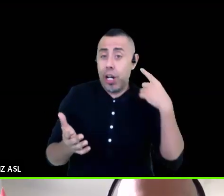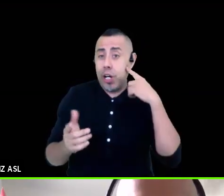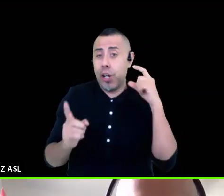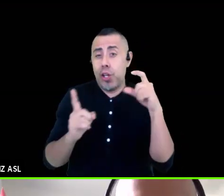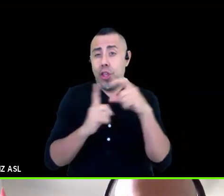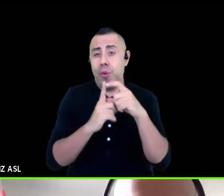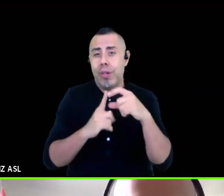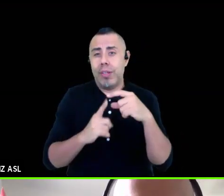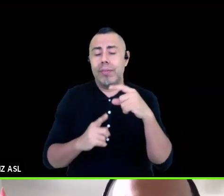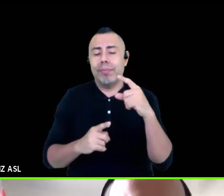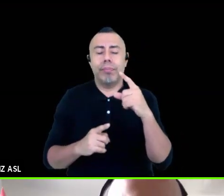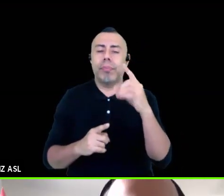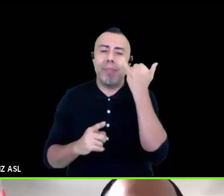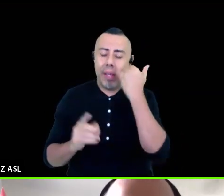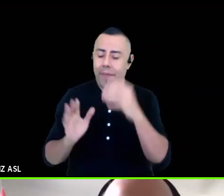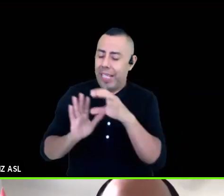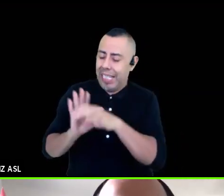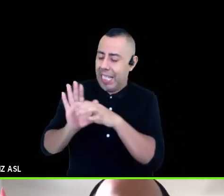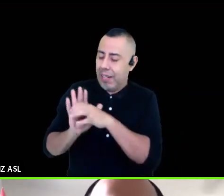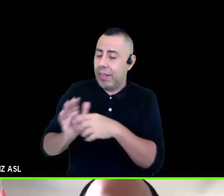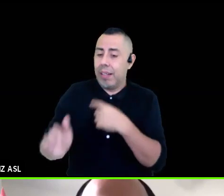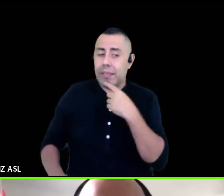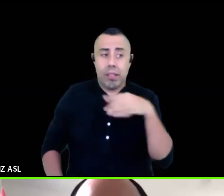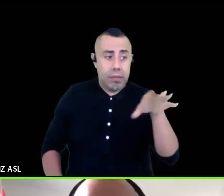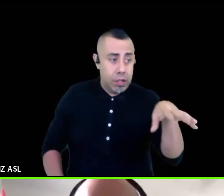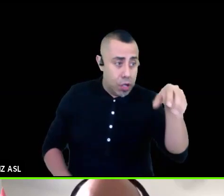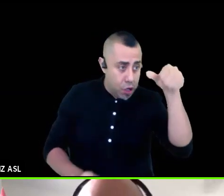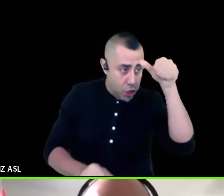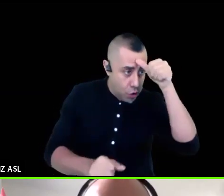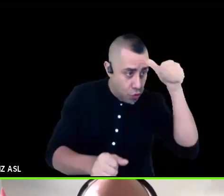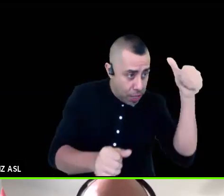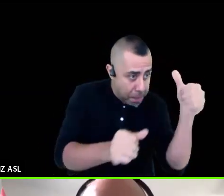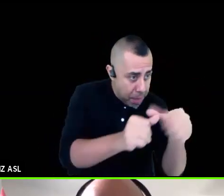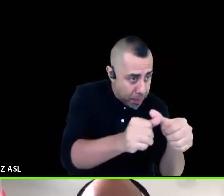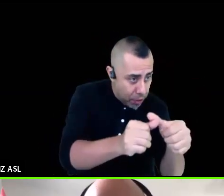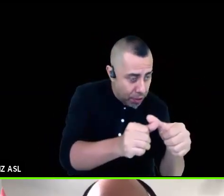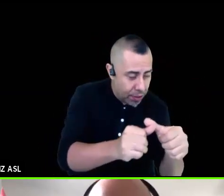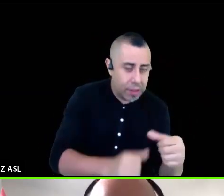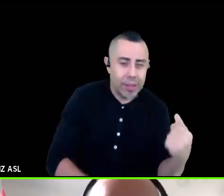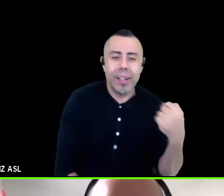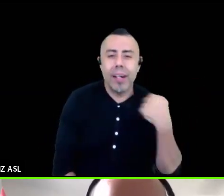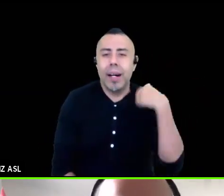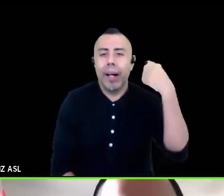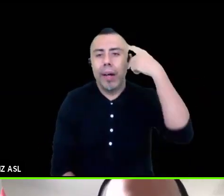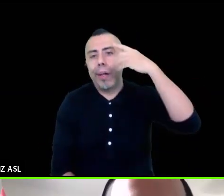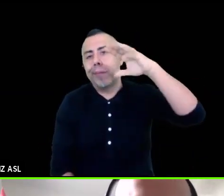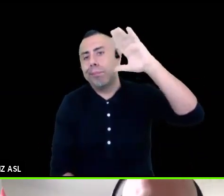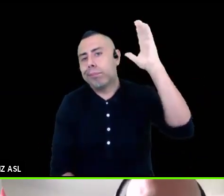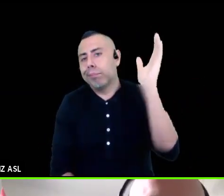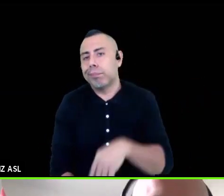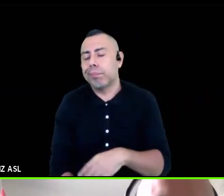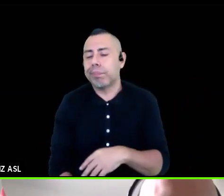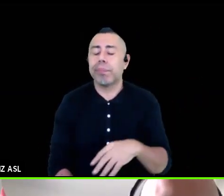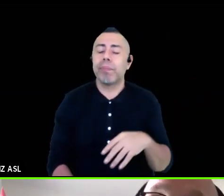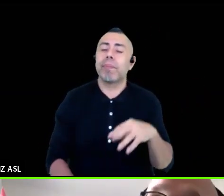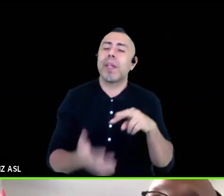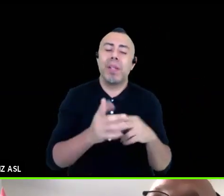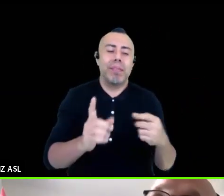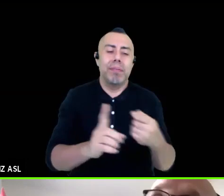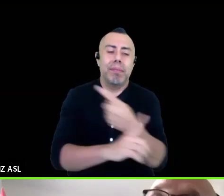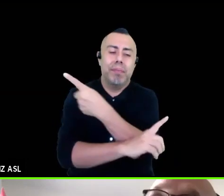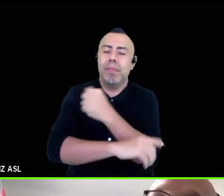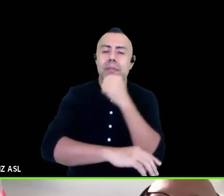character's voice, I'm like, oh, great. All the action's happening off stage. It's not active. And this one,